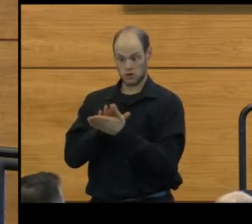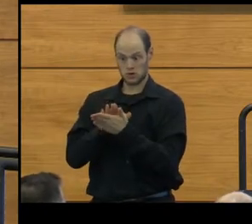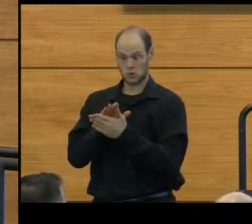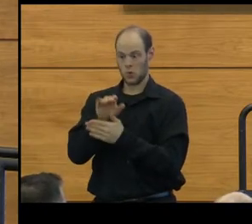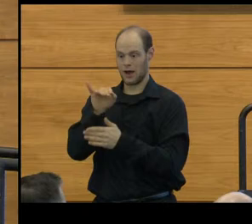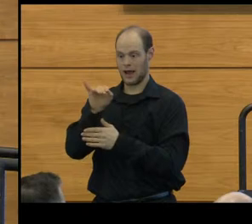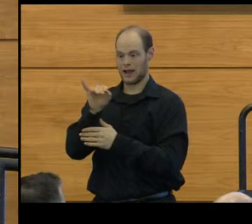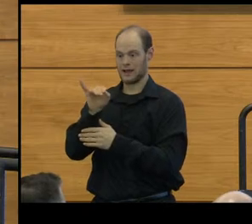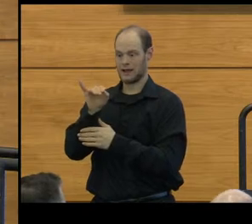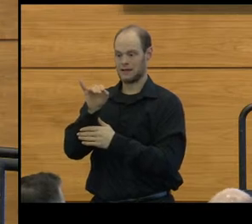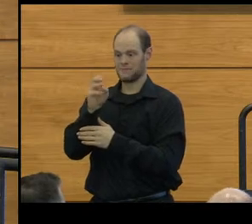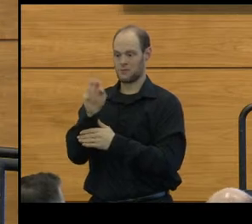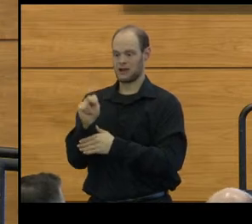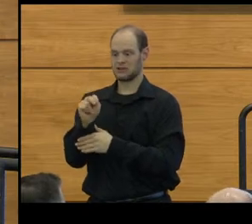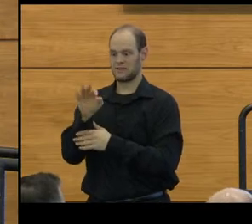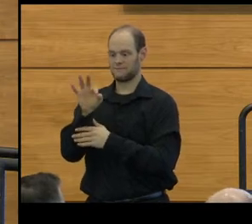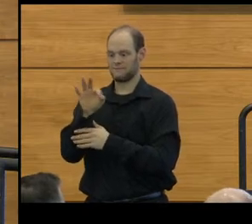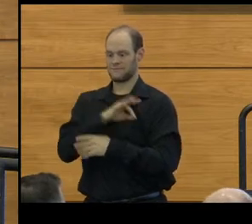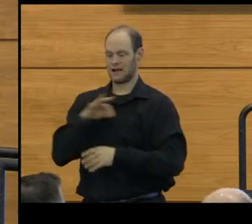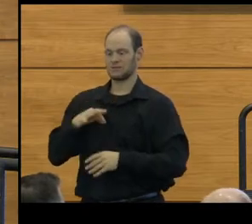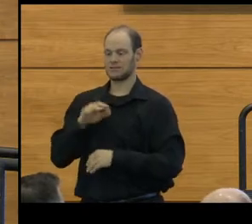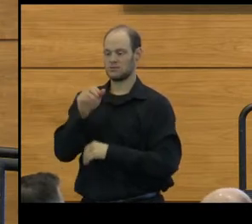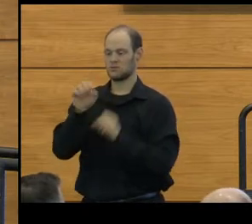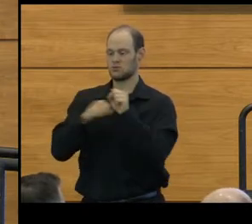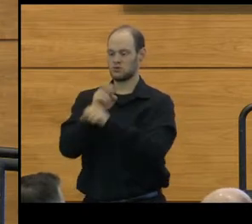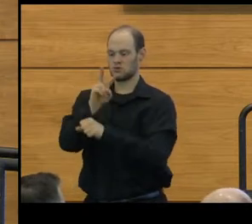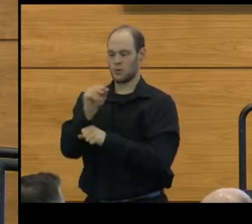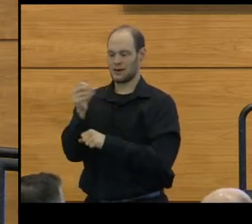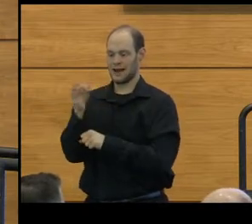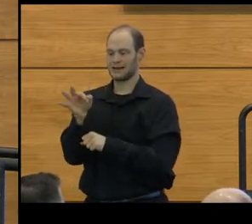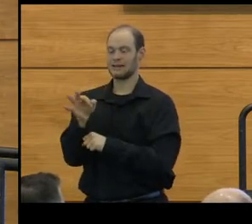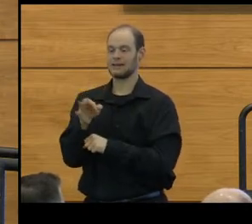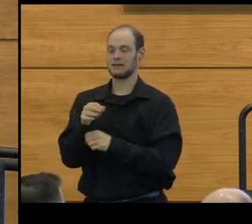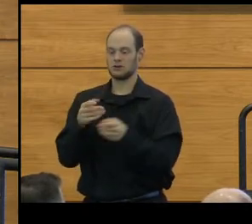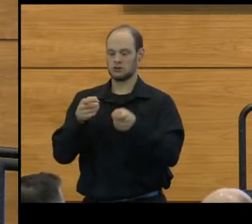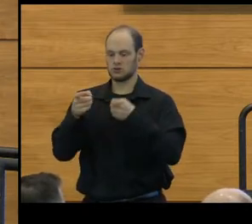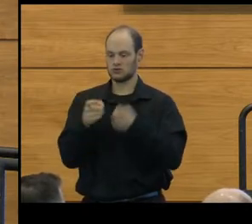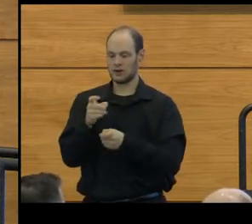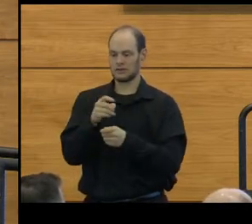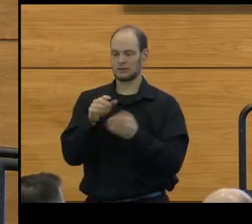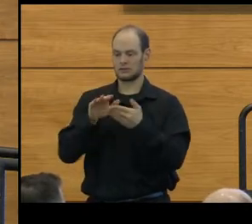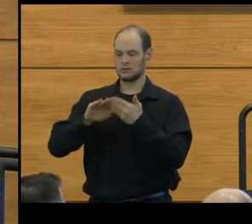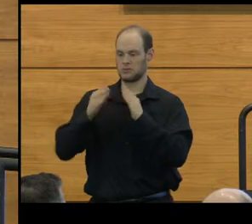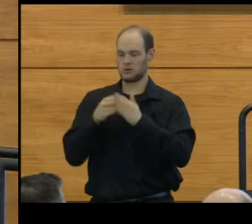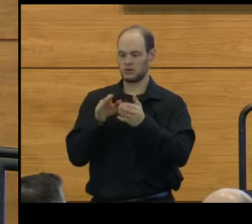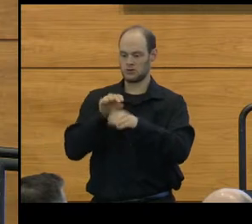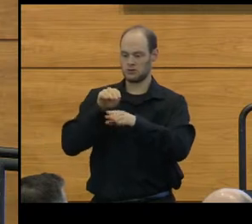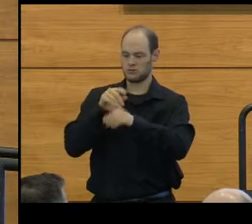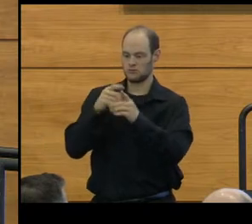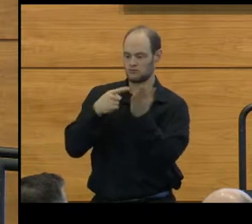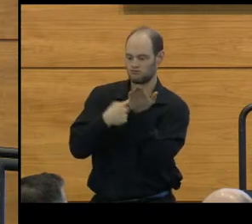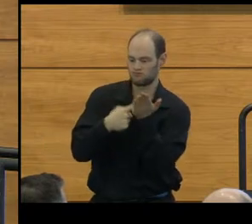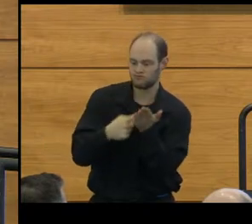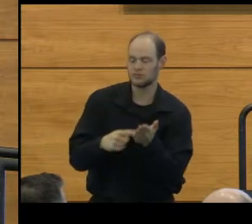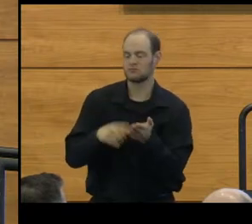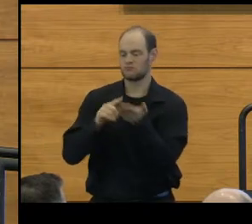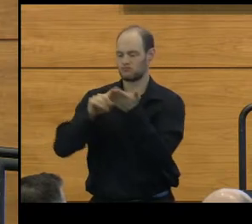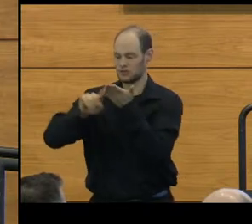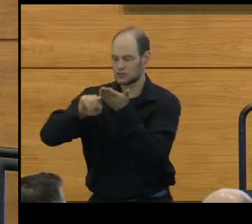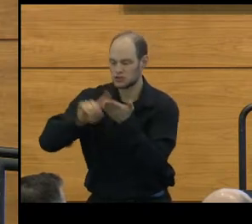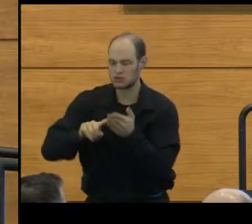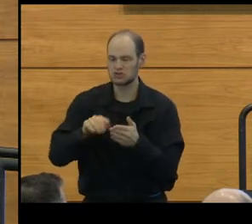of Information faculty in 2019 and directs the Community Research on Identity and Technology